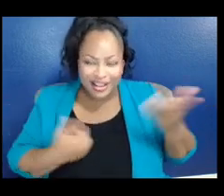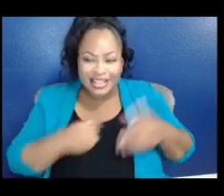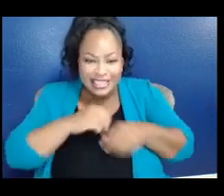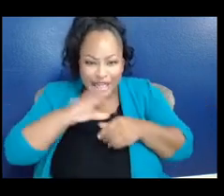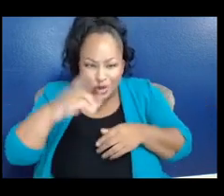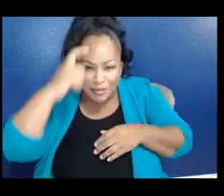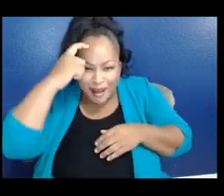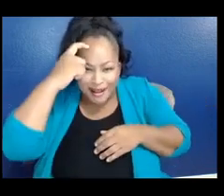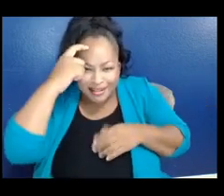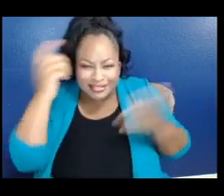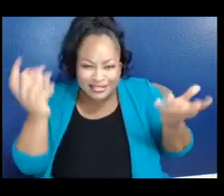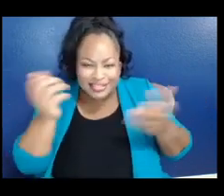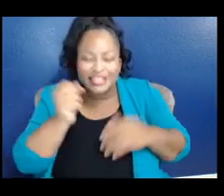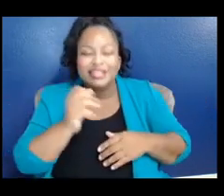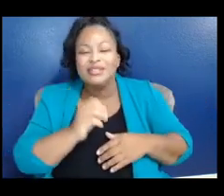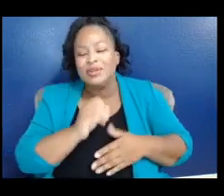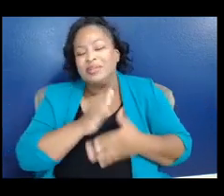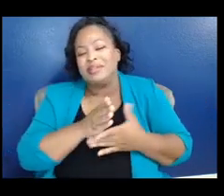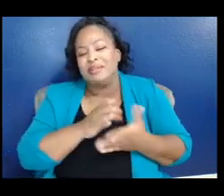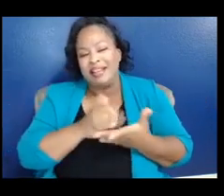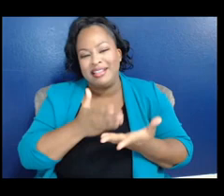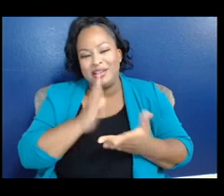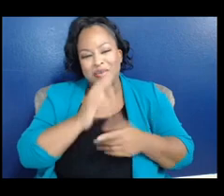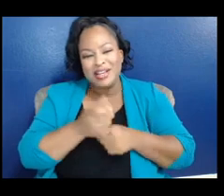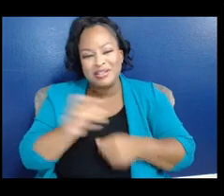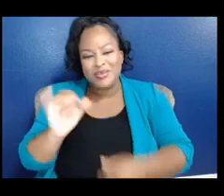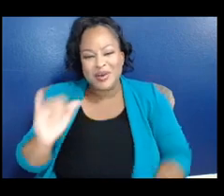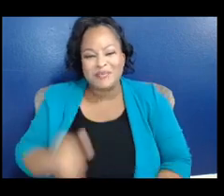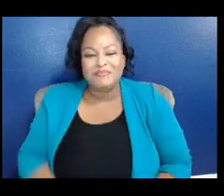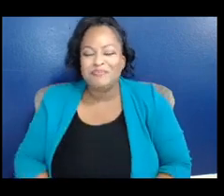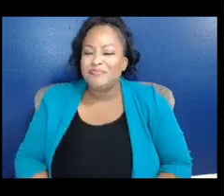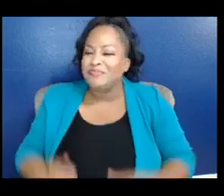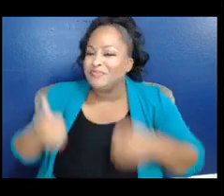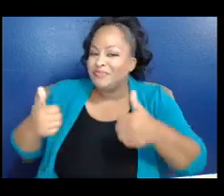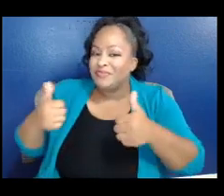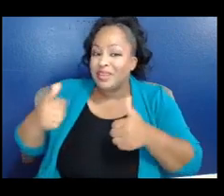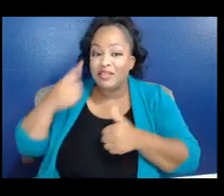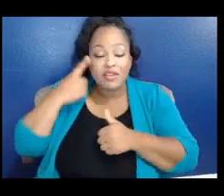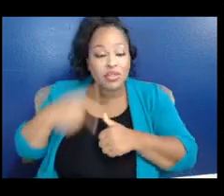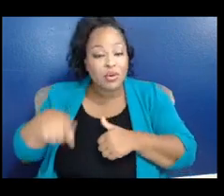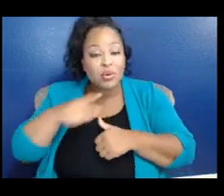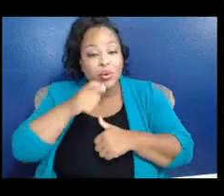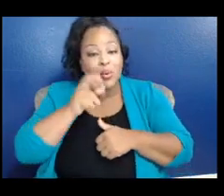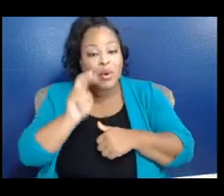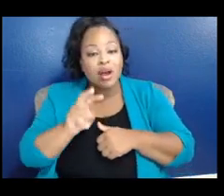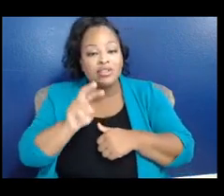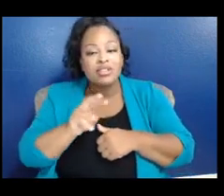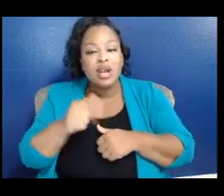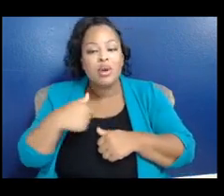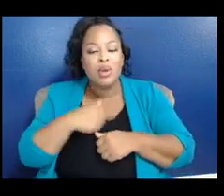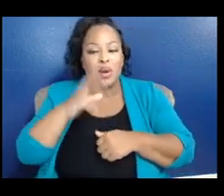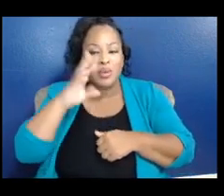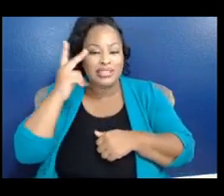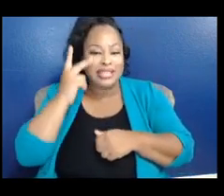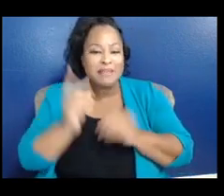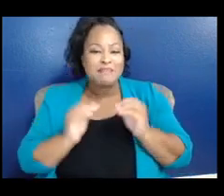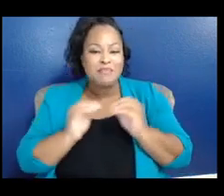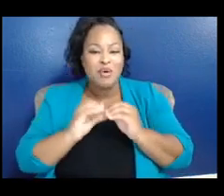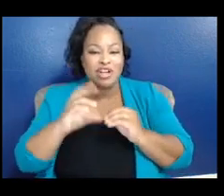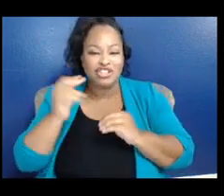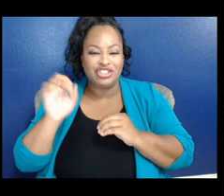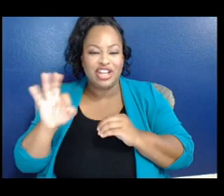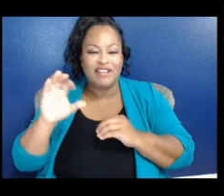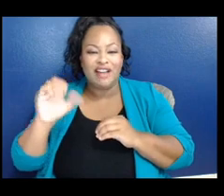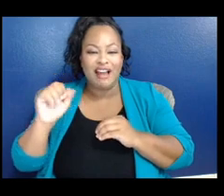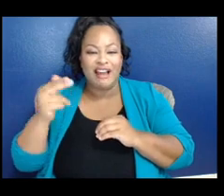mind. So some of those things you'll get as well. Awesome. And for those of you watching, we will see more of Chef Aiki in just a